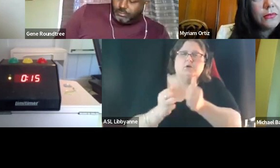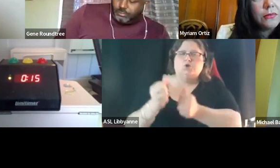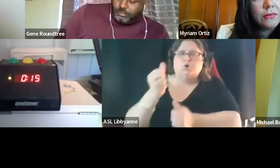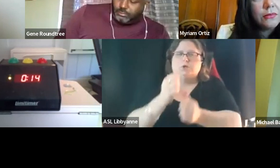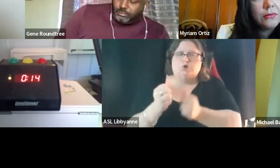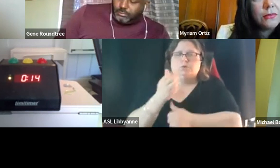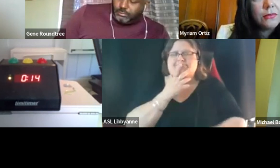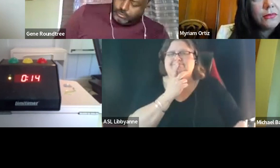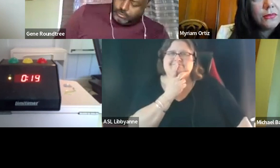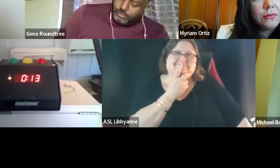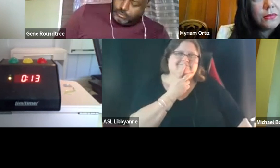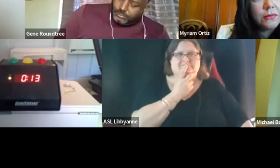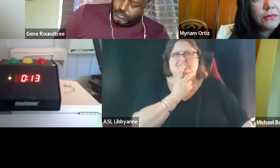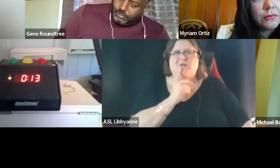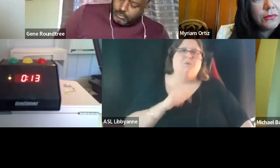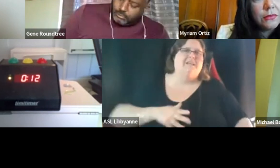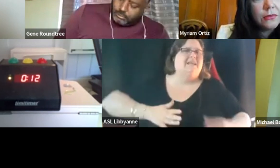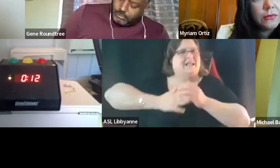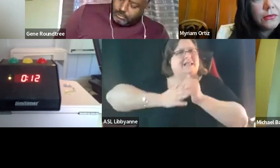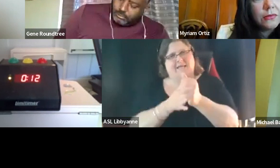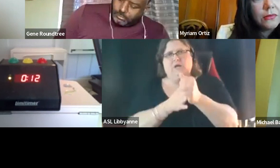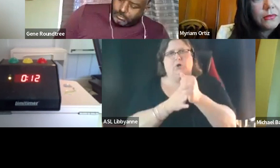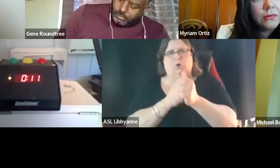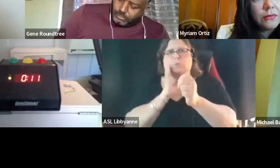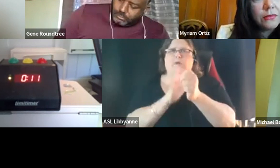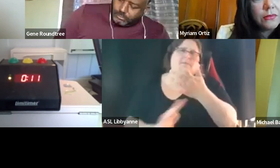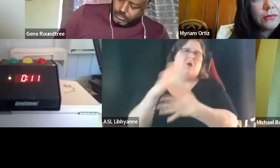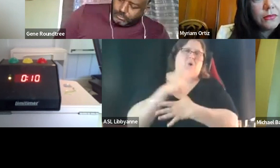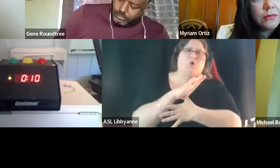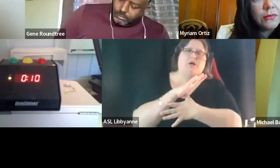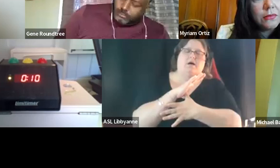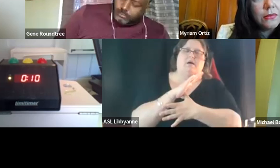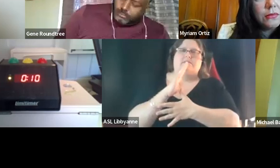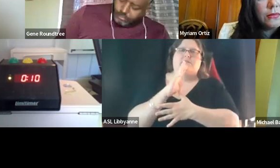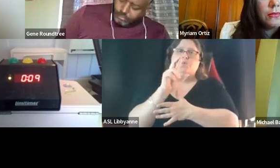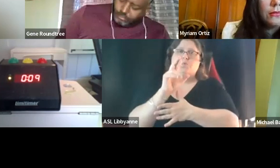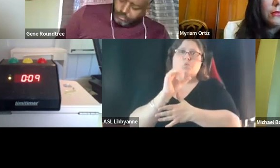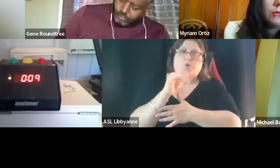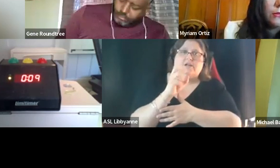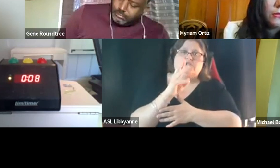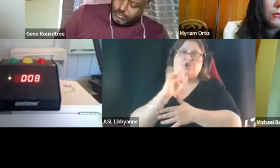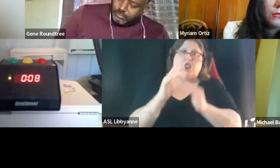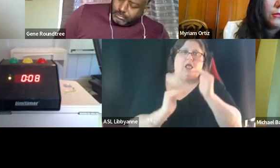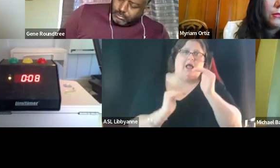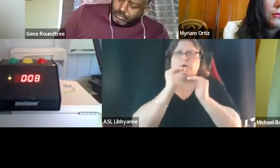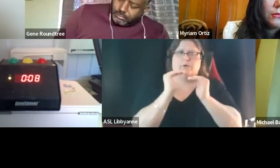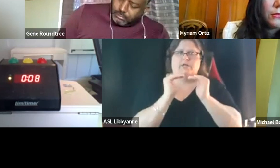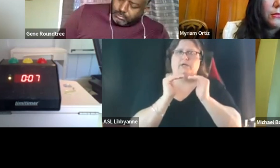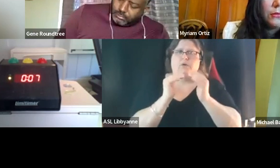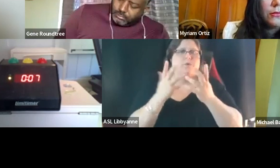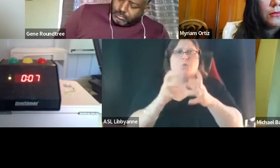will prioritize racial equity and continue to advance our efforts towards becoming an anti-racist